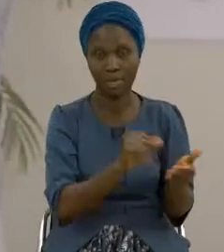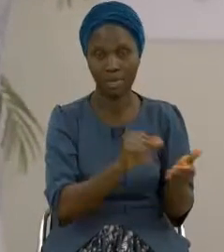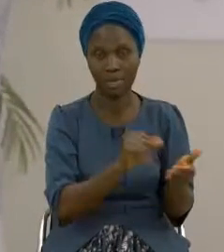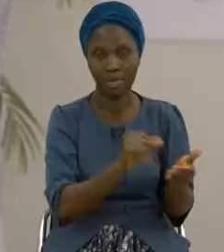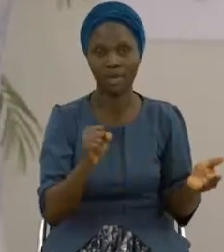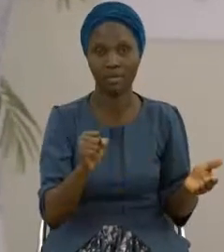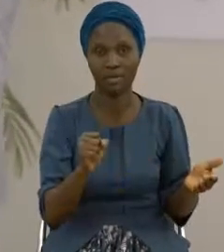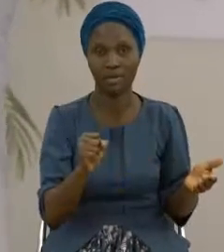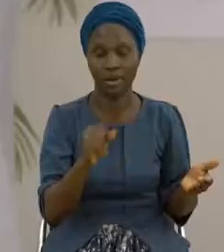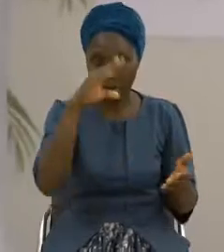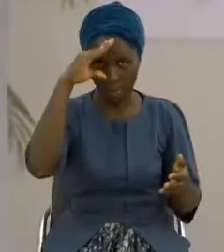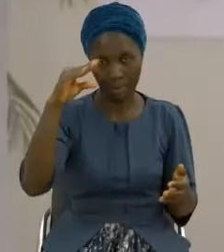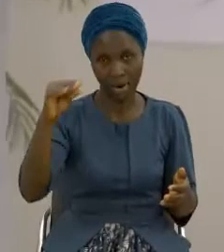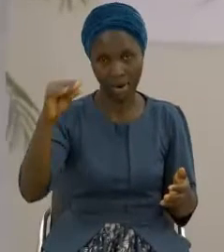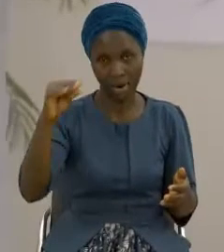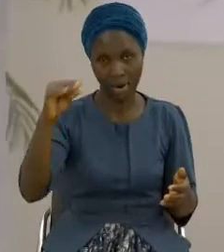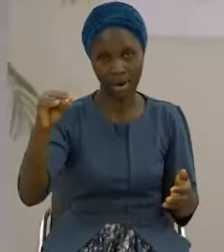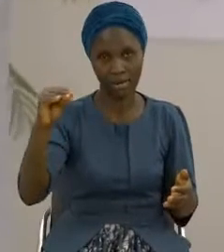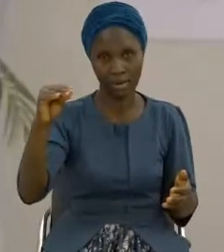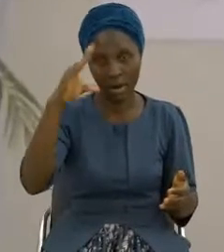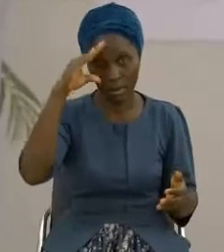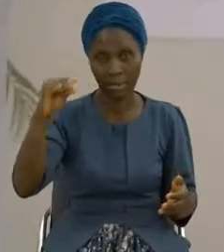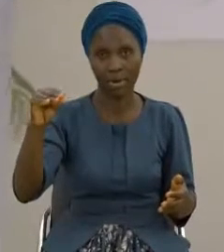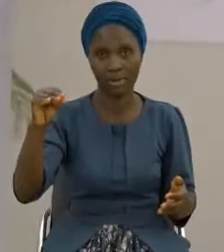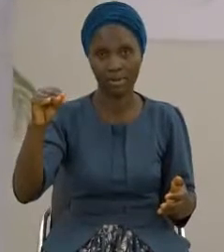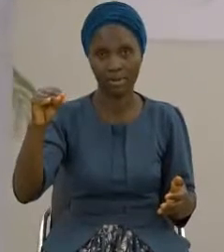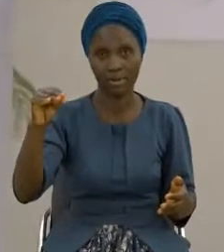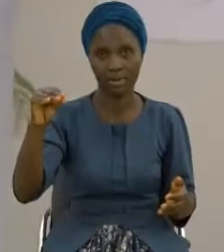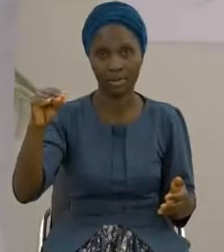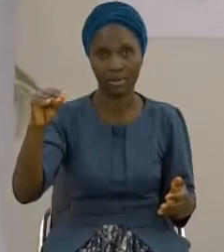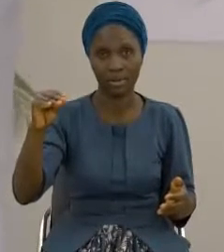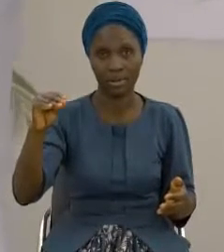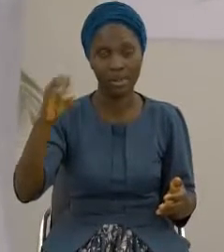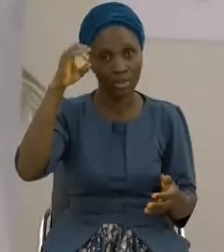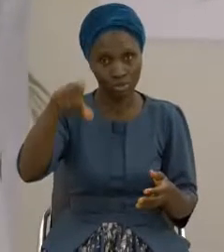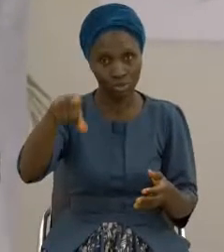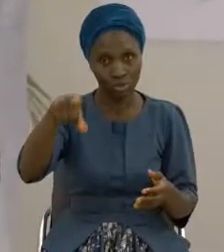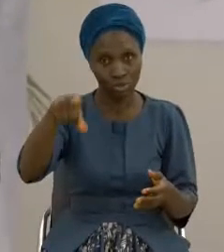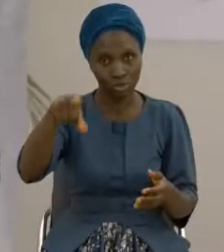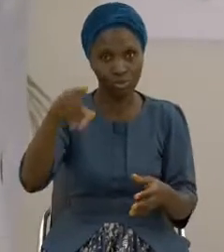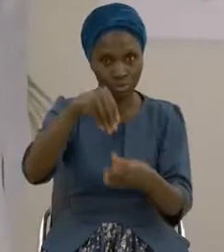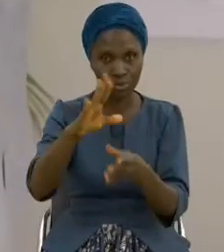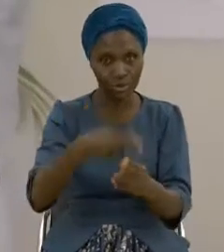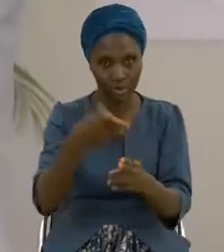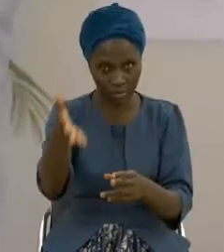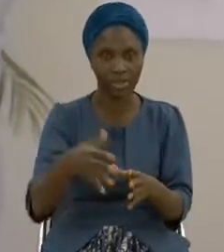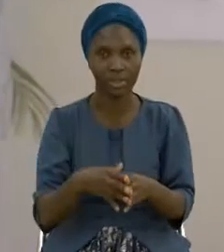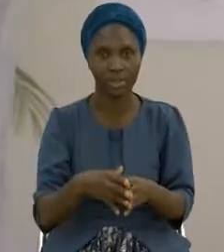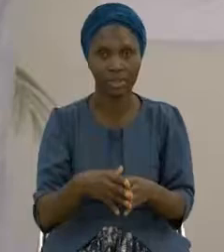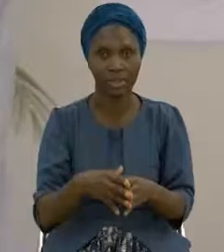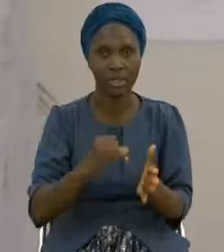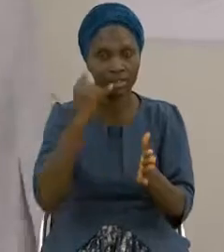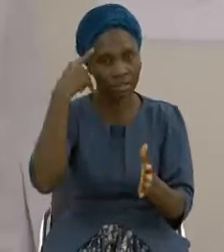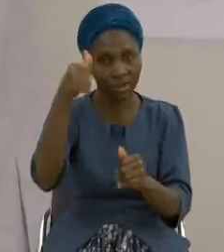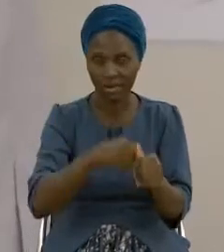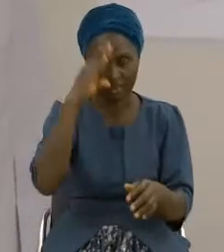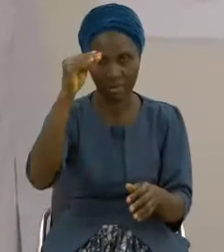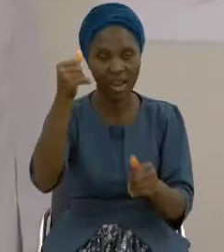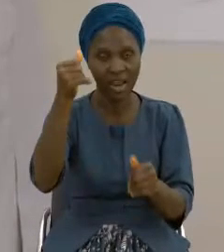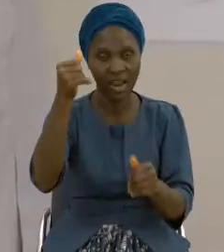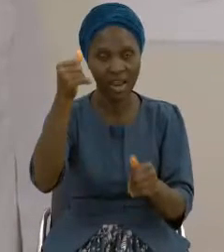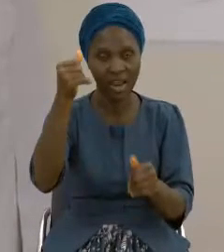Man, you put your name there. It's for every man. It's for every woman. It's for every